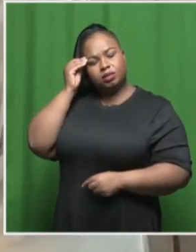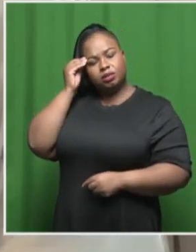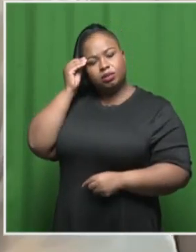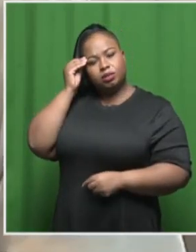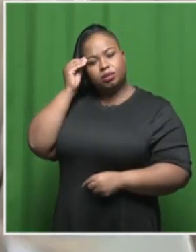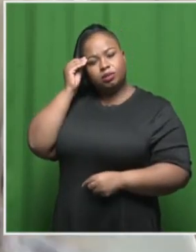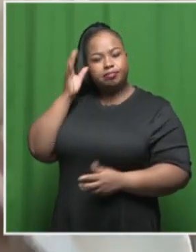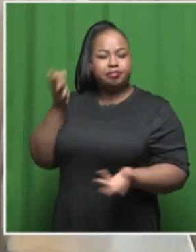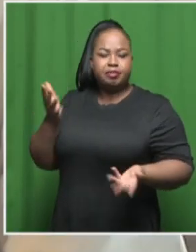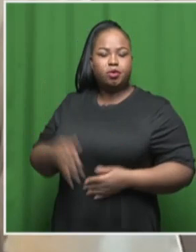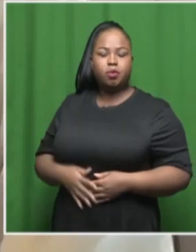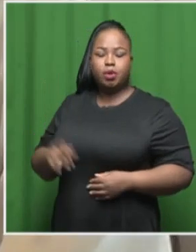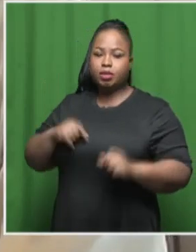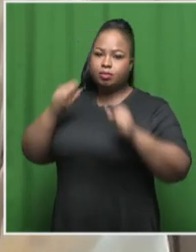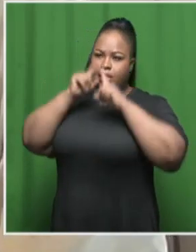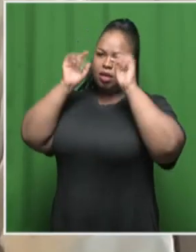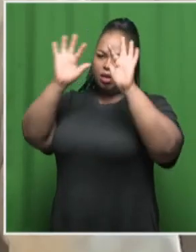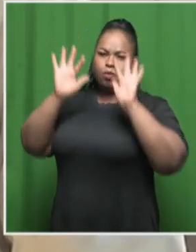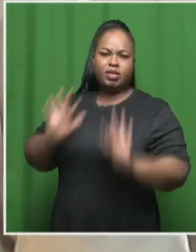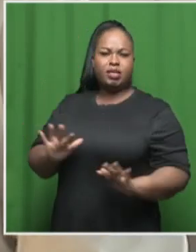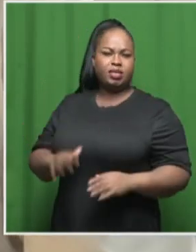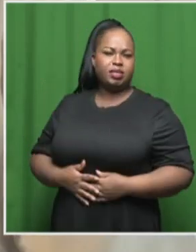a amazing mix